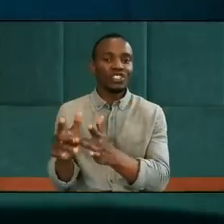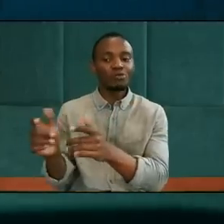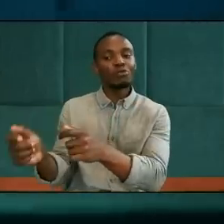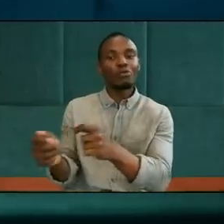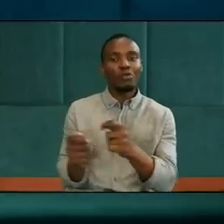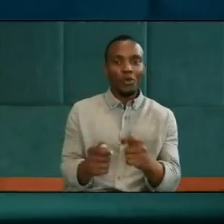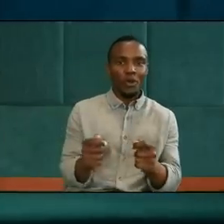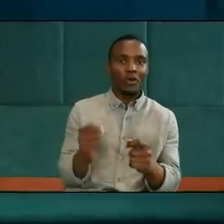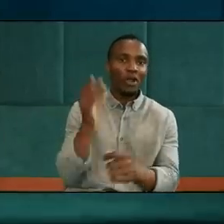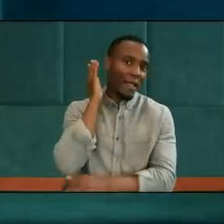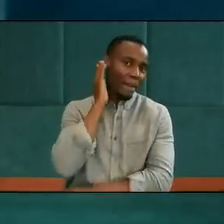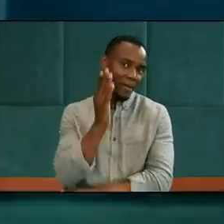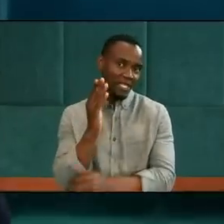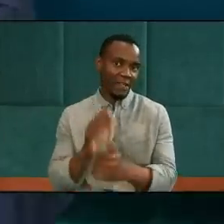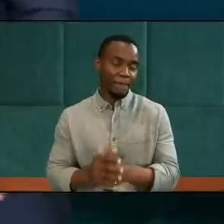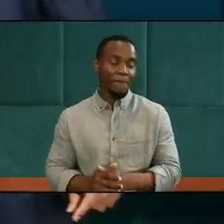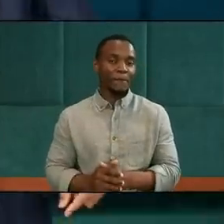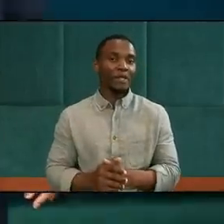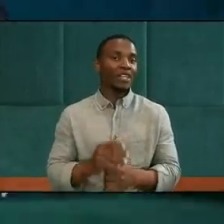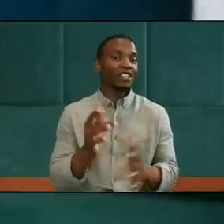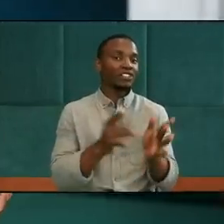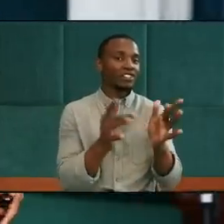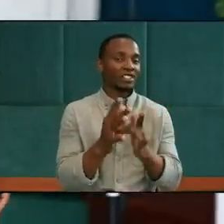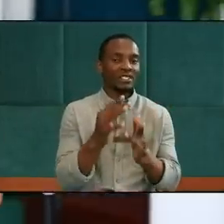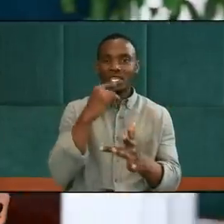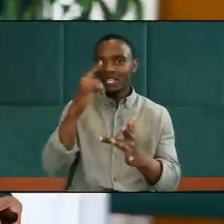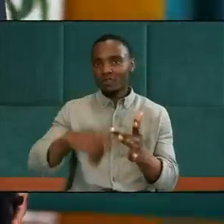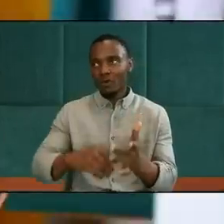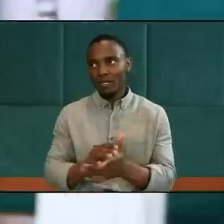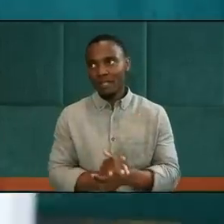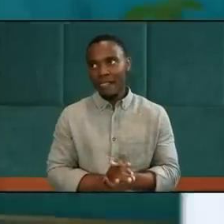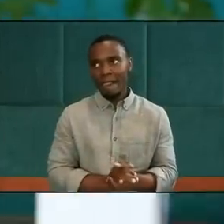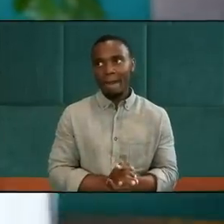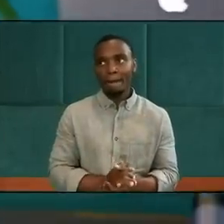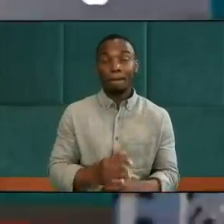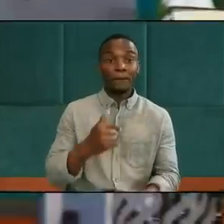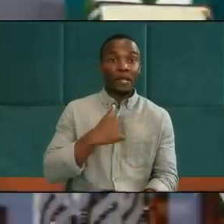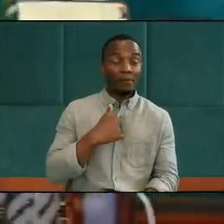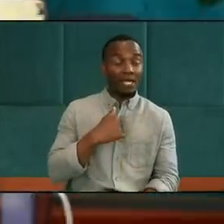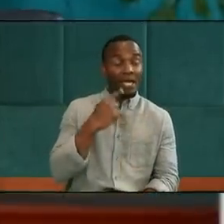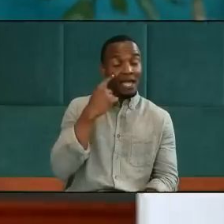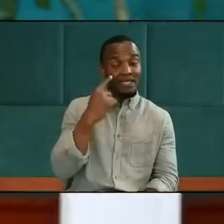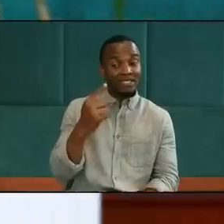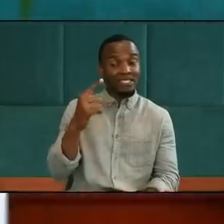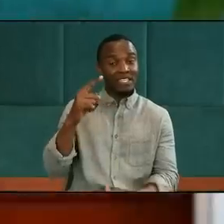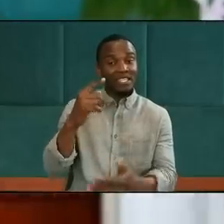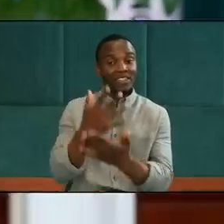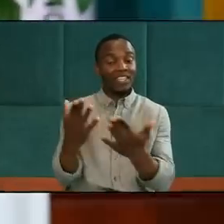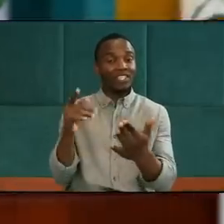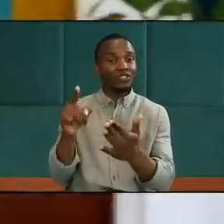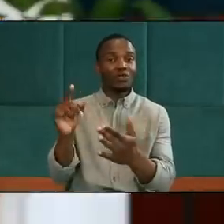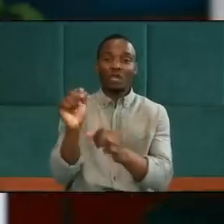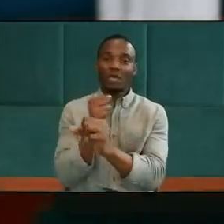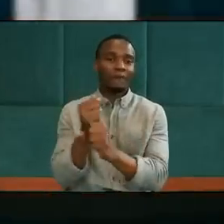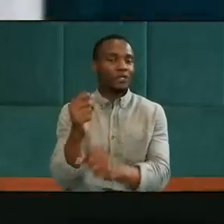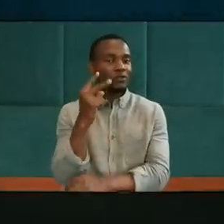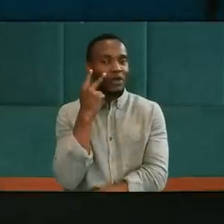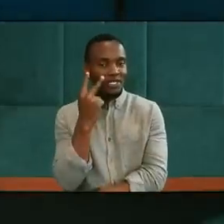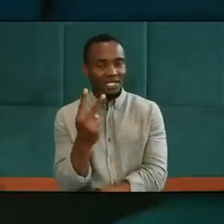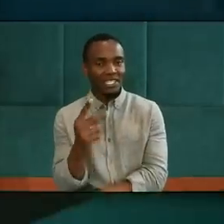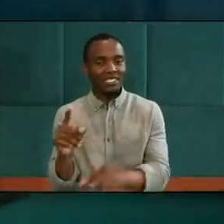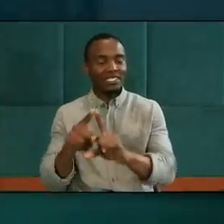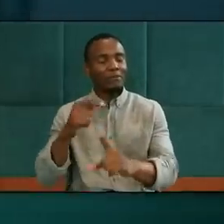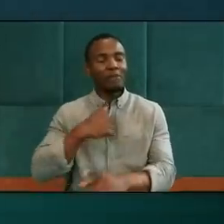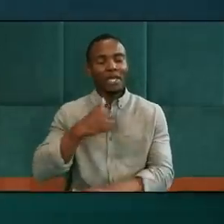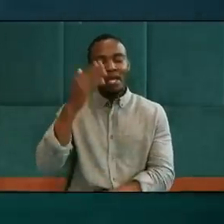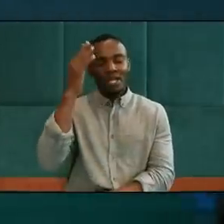aside. He says, "Peter, I can see what you can't see, and I know what you